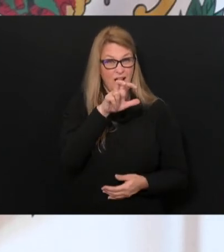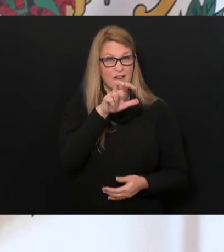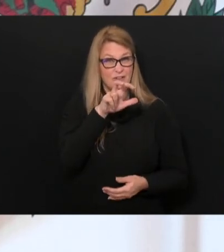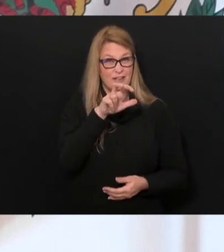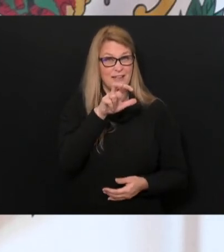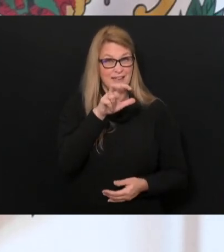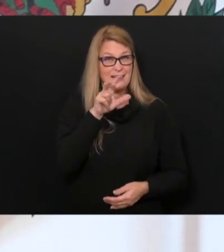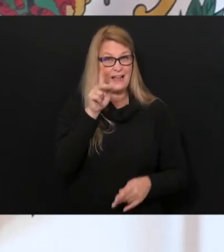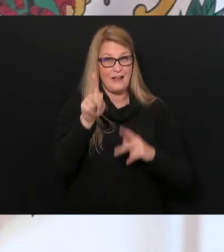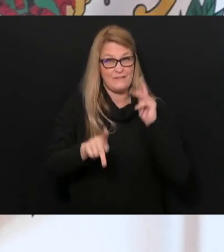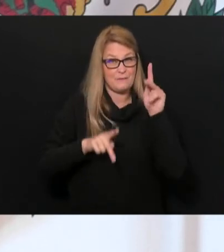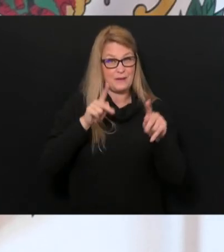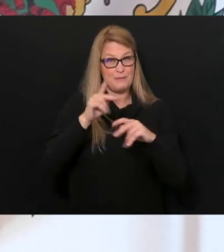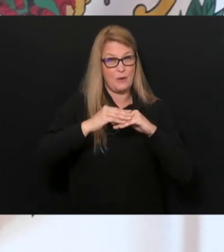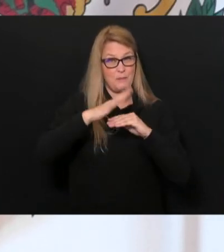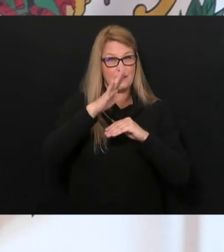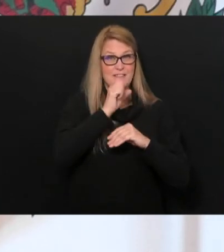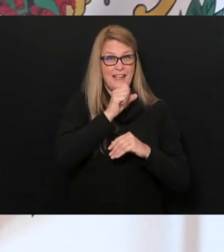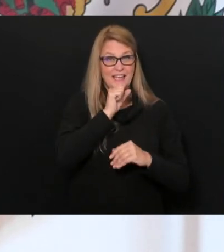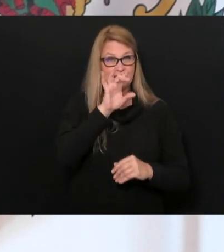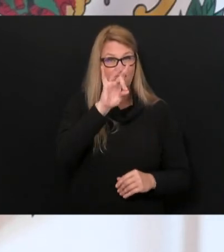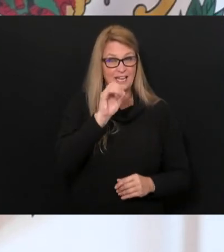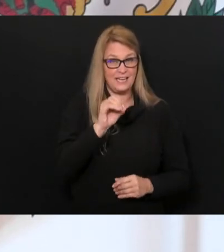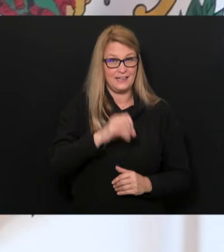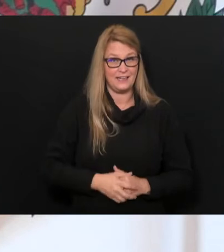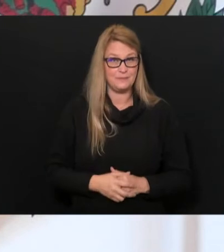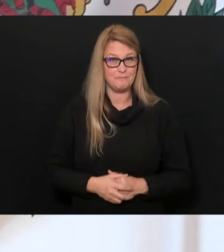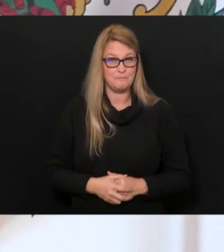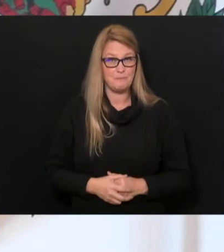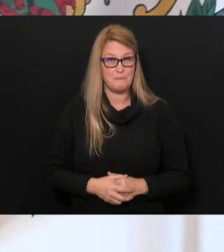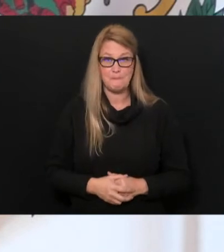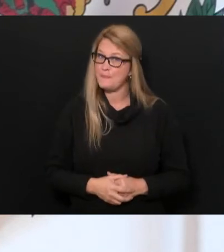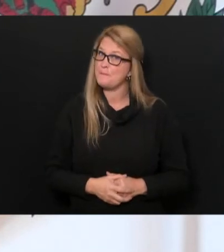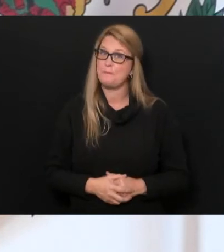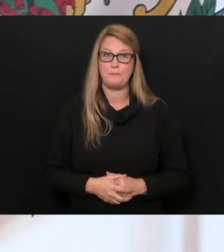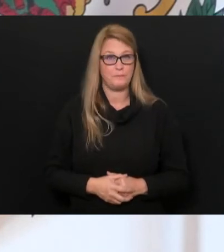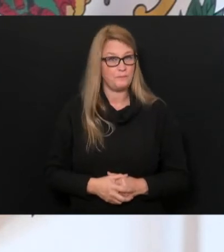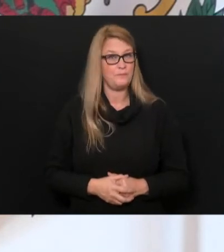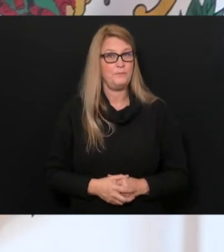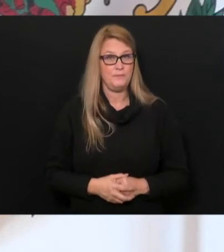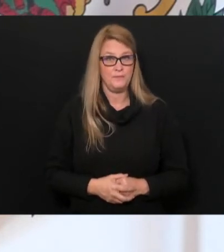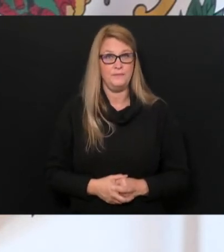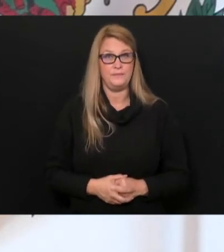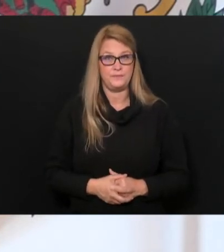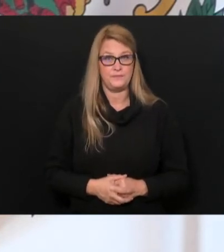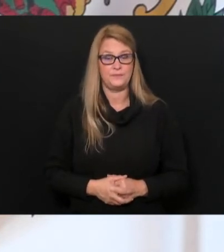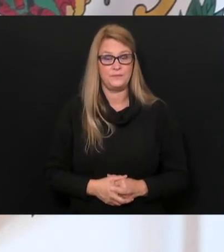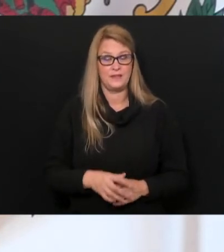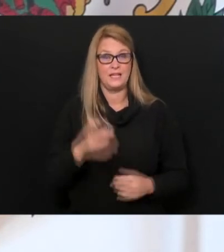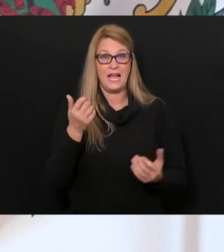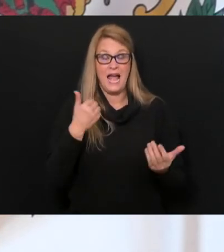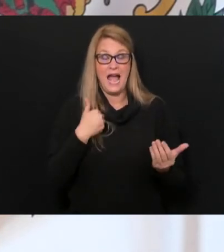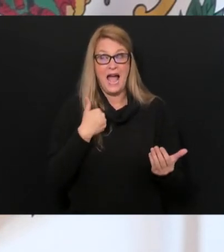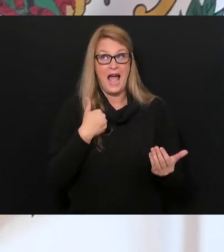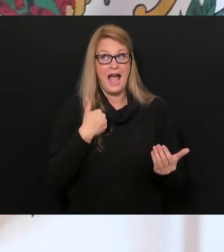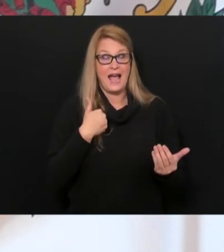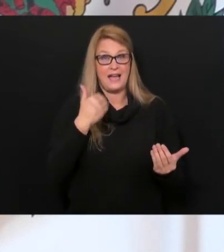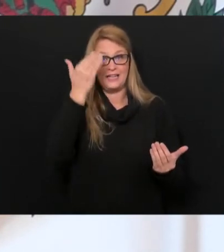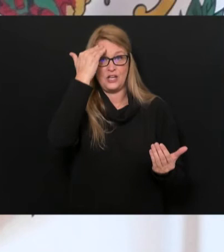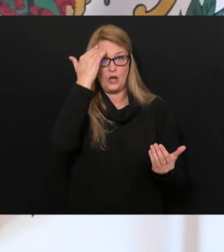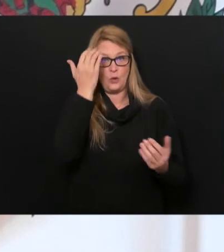our people that are 80 years of age and older. Now, anybody can say anything they want to me, but I'll guarantee to you, we